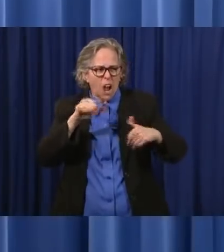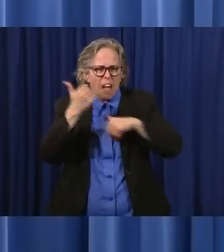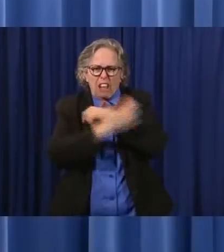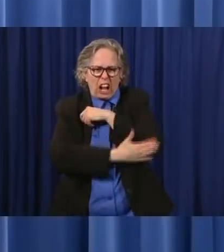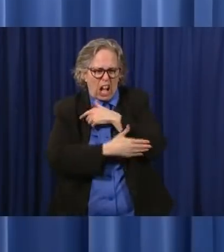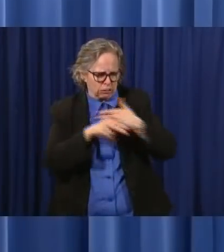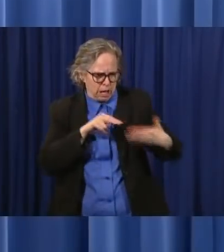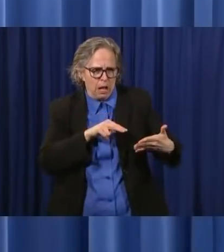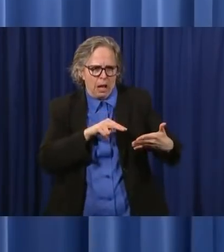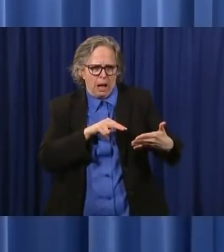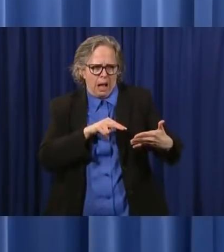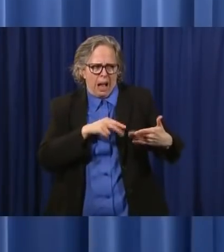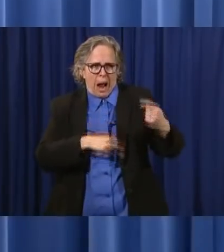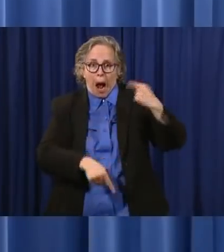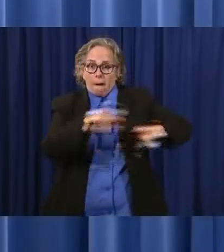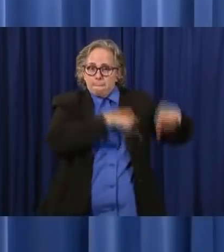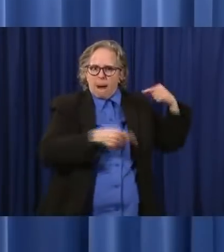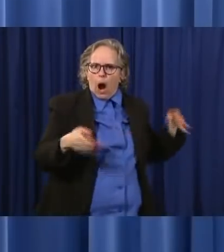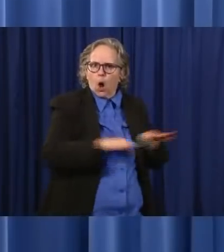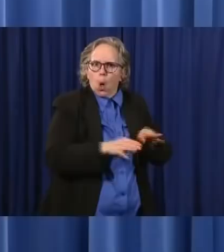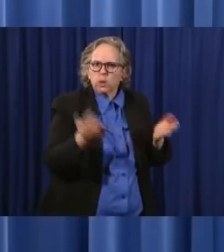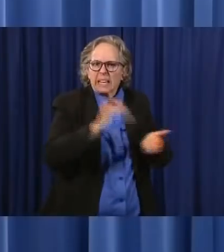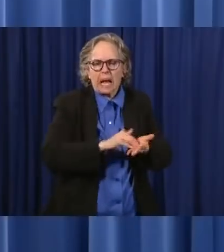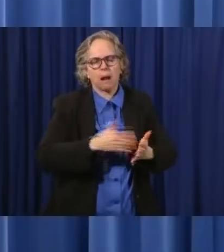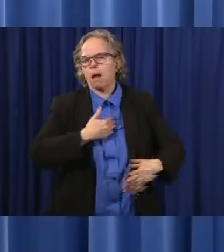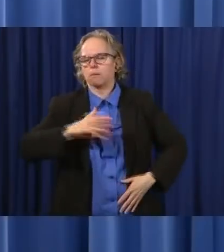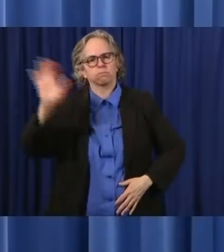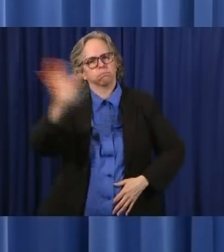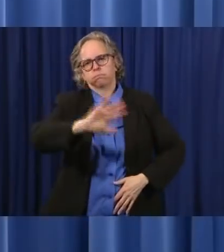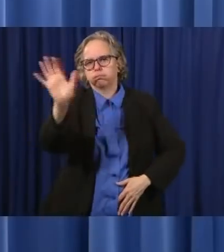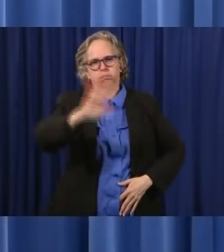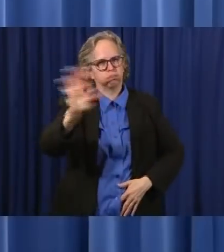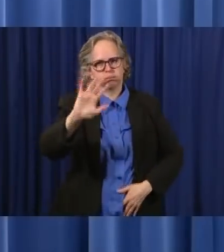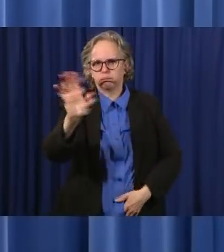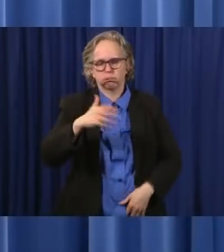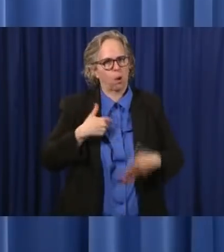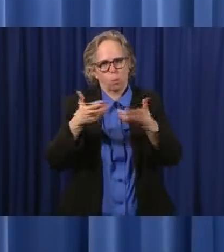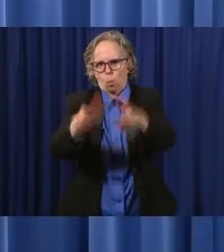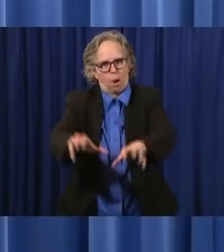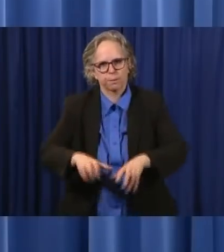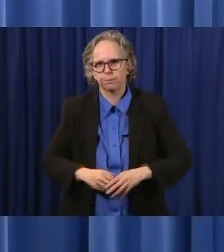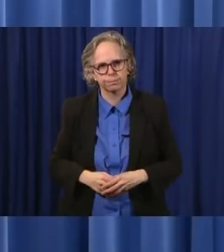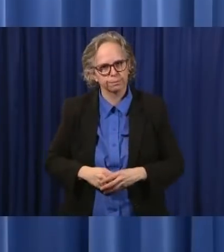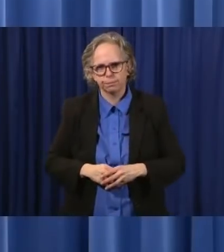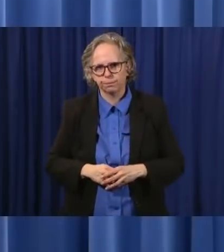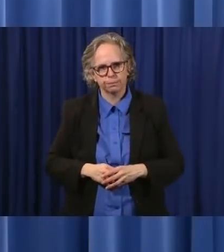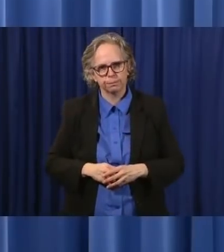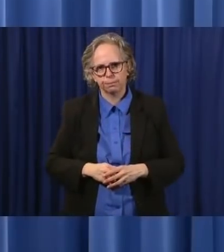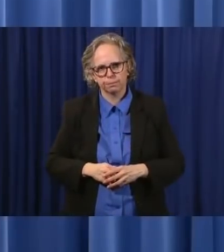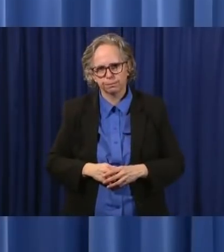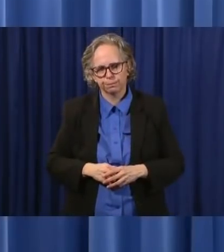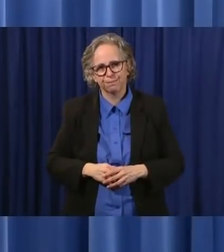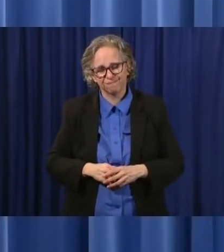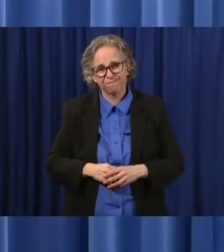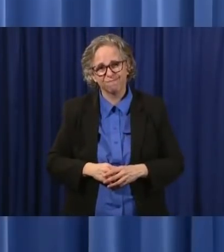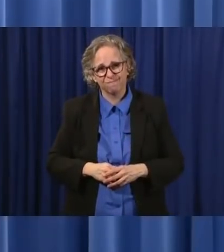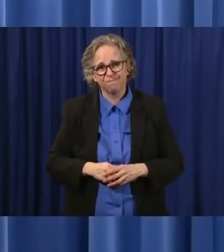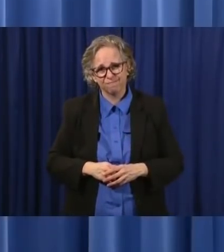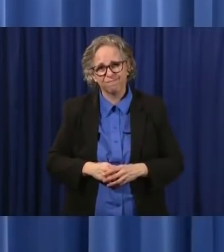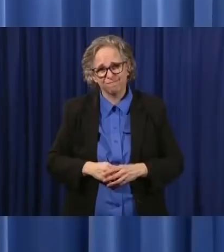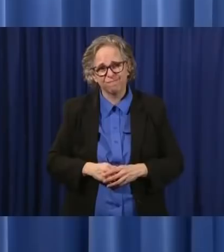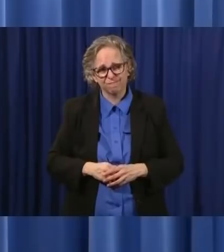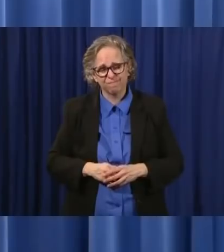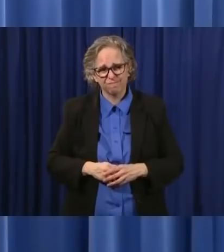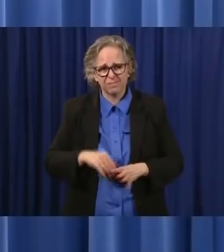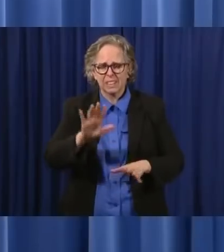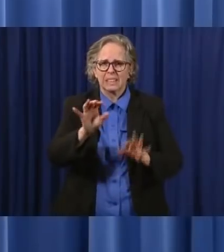retrench, pull back, close things up again. That's not what we want. So this is a very